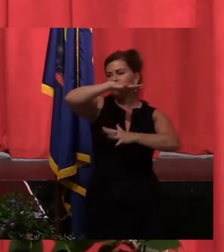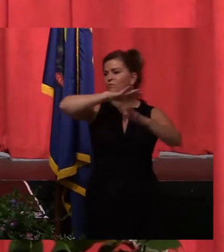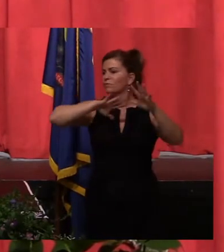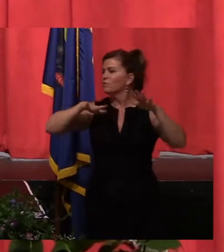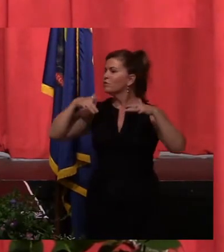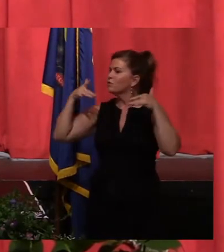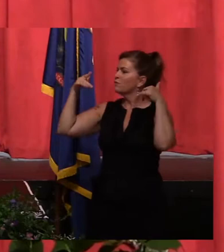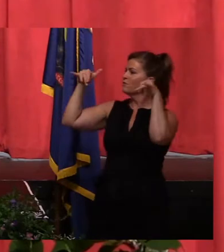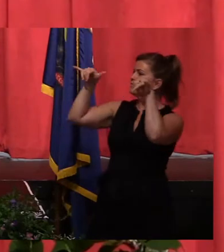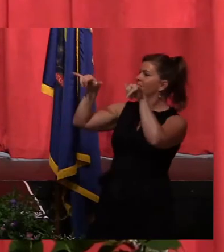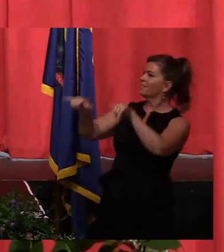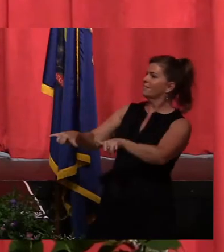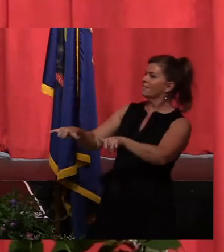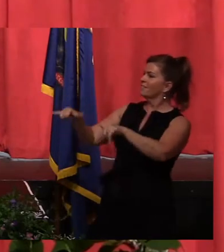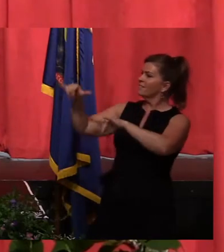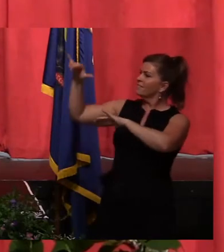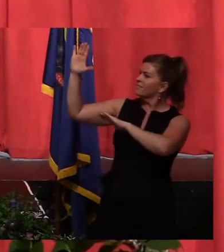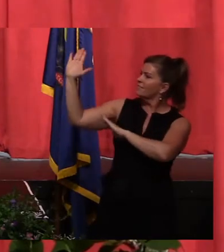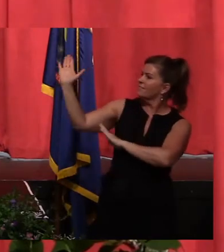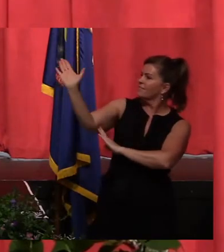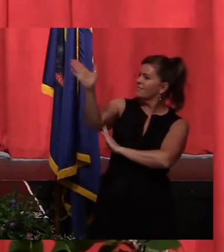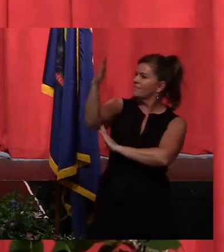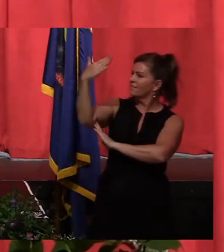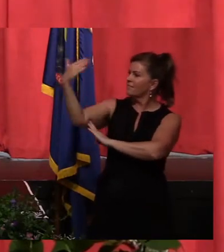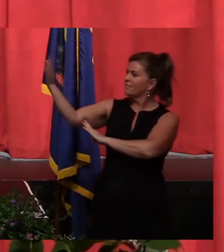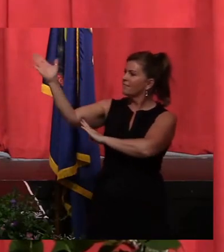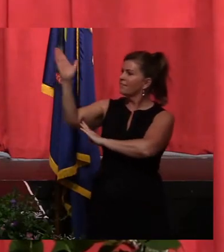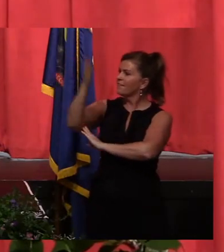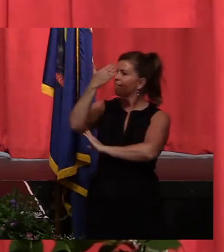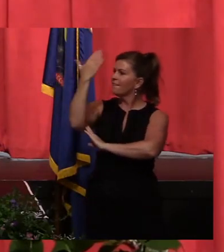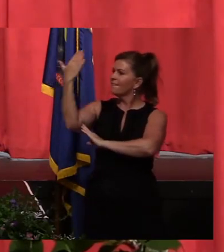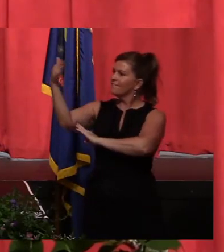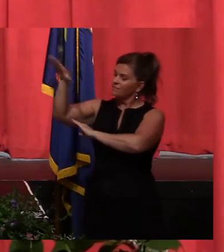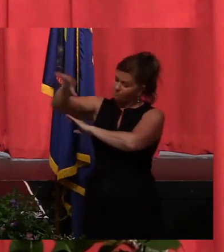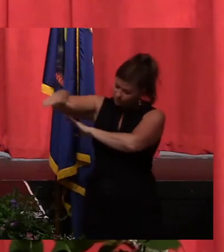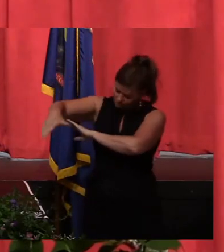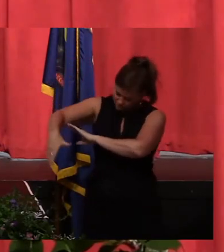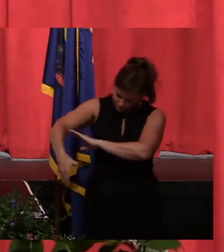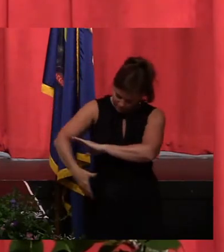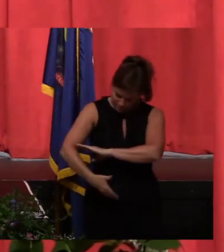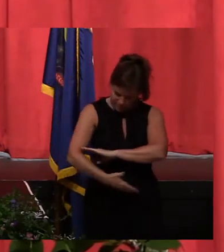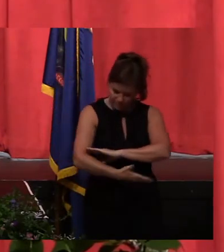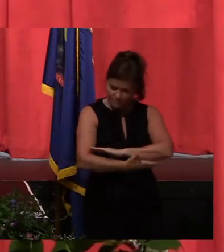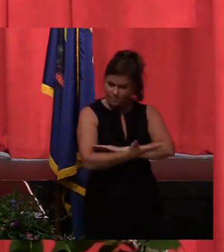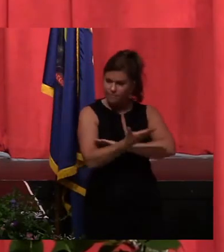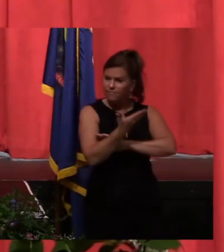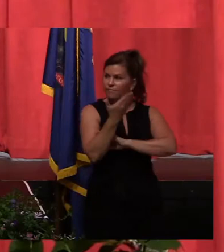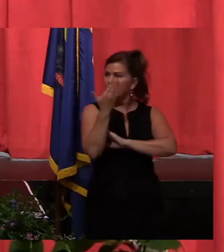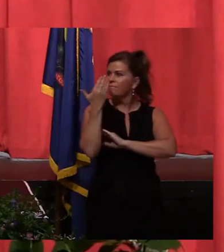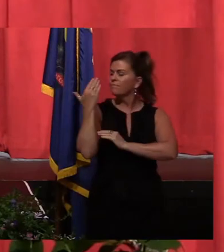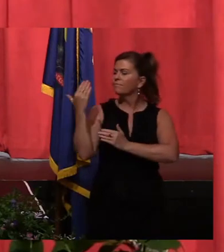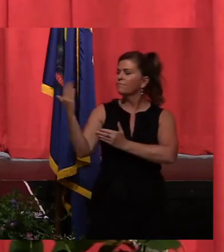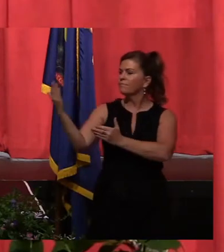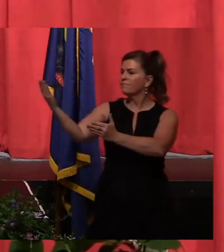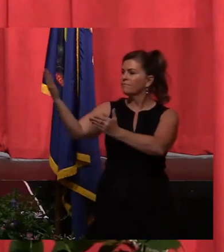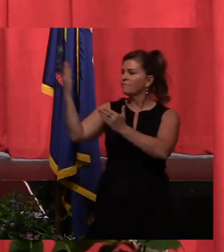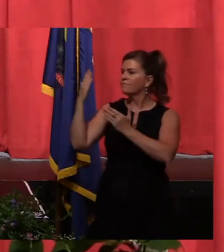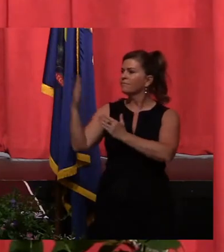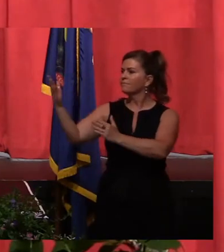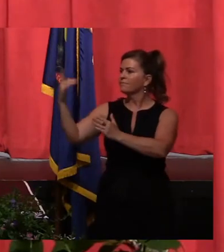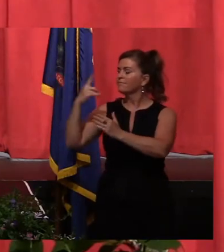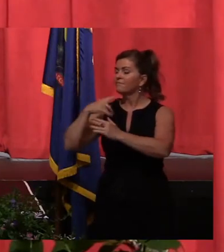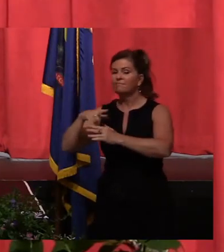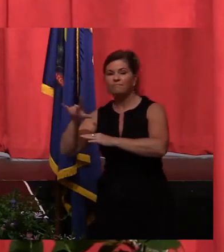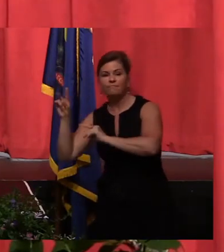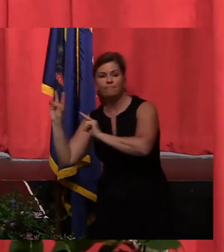gave proof through the night that our flag was still there. Oh,